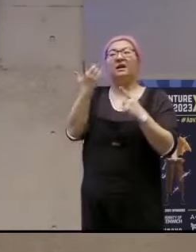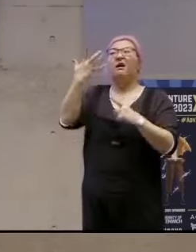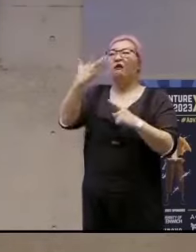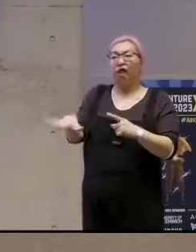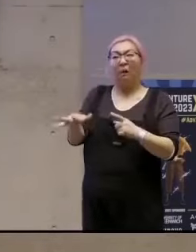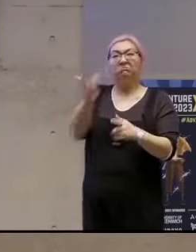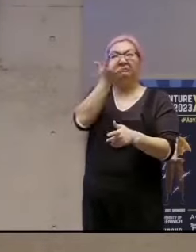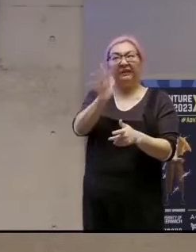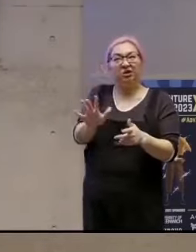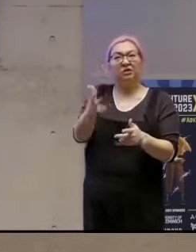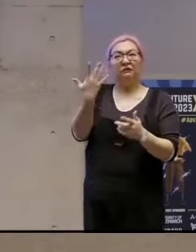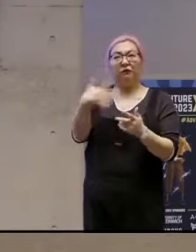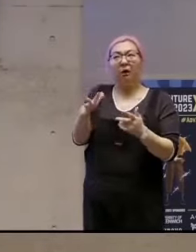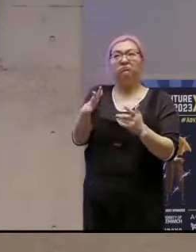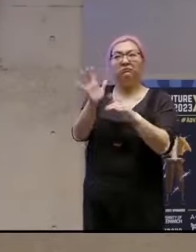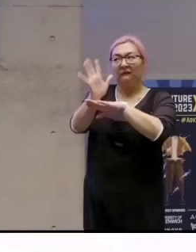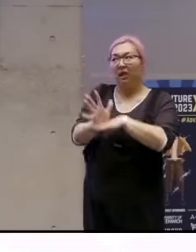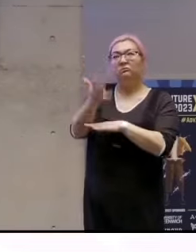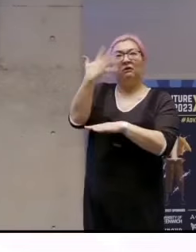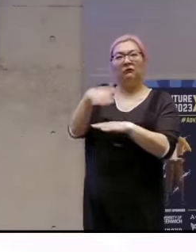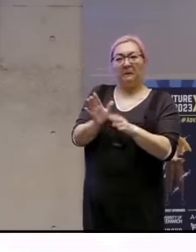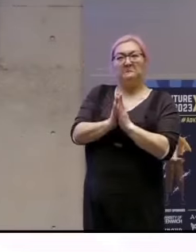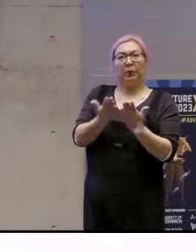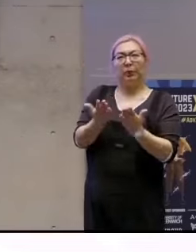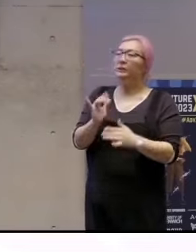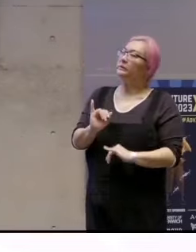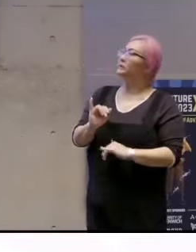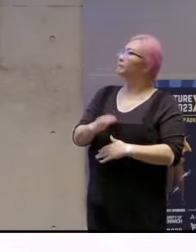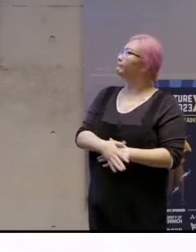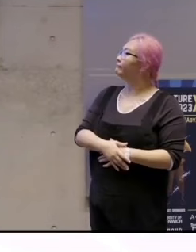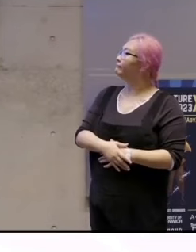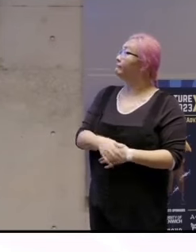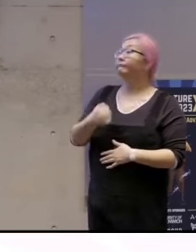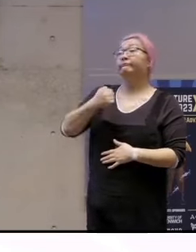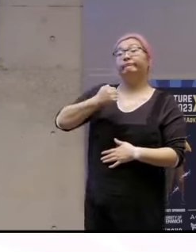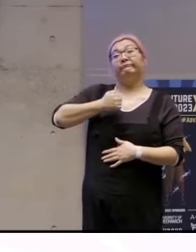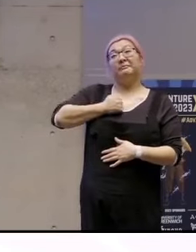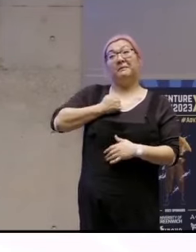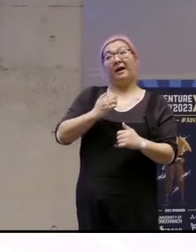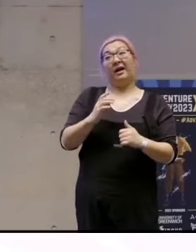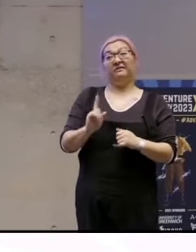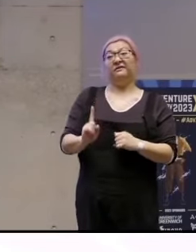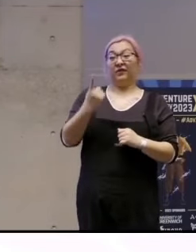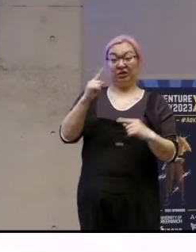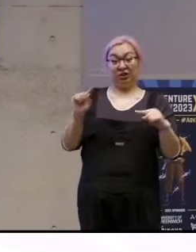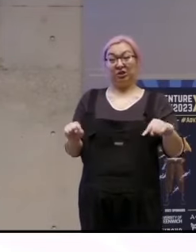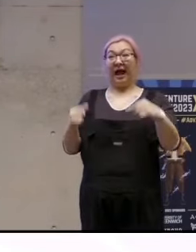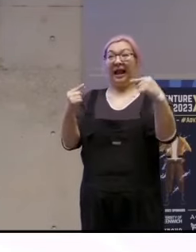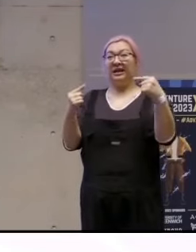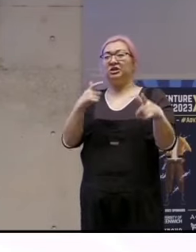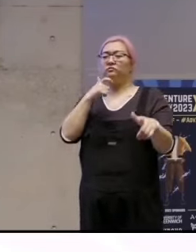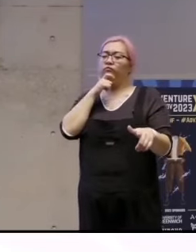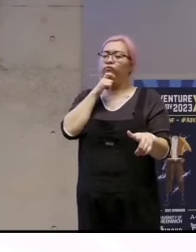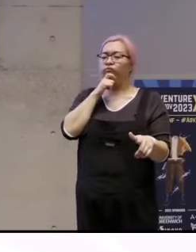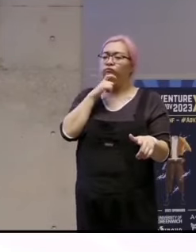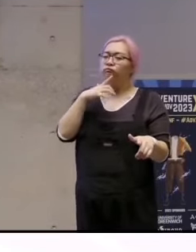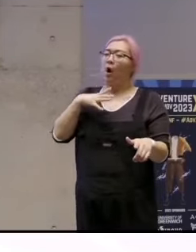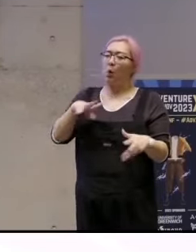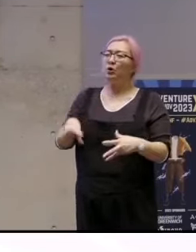So with Before I Forget, the challenge was making a game that was both an engaging experience and something